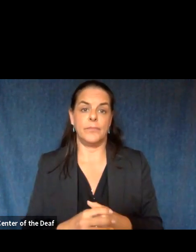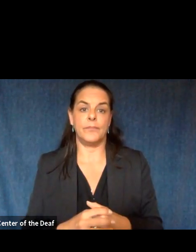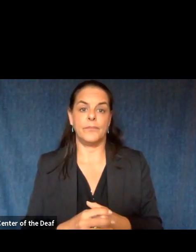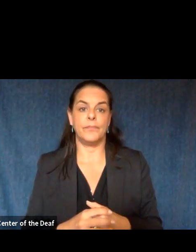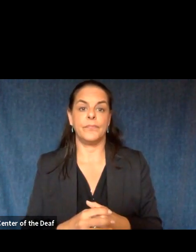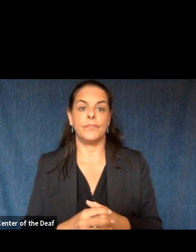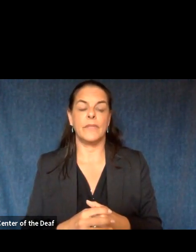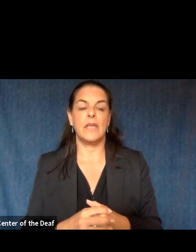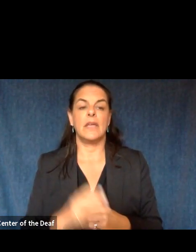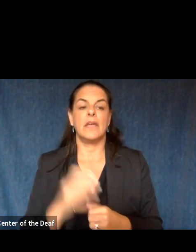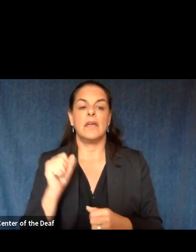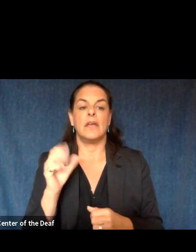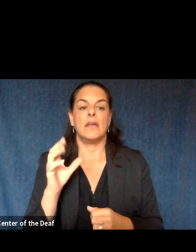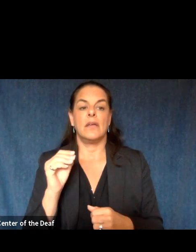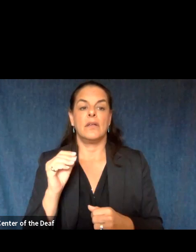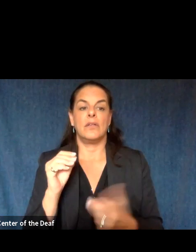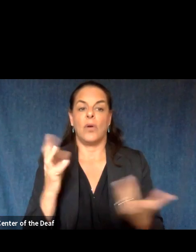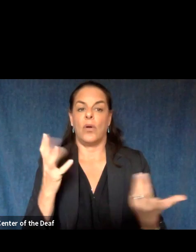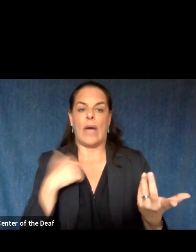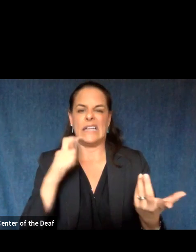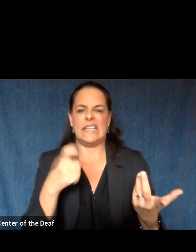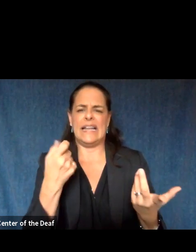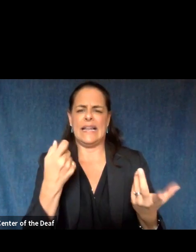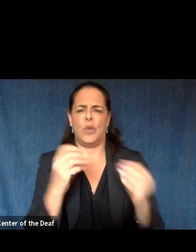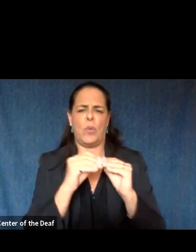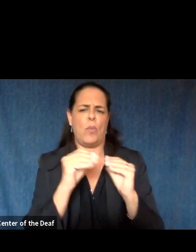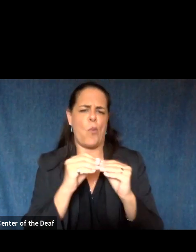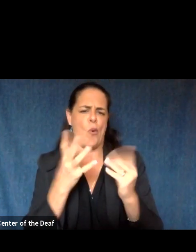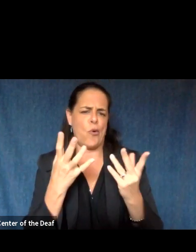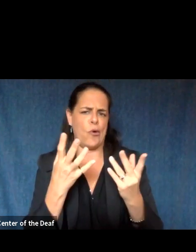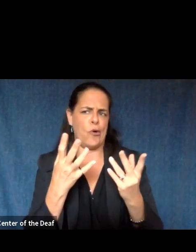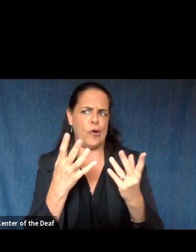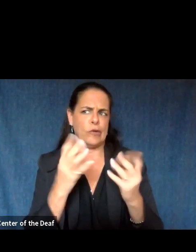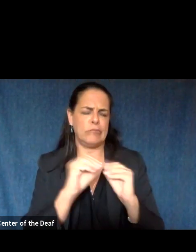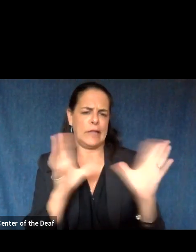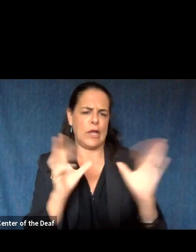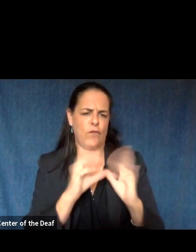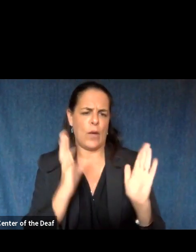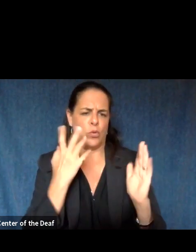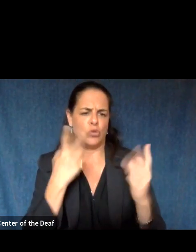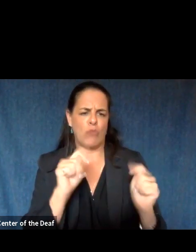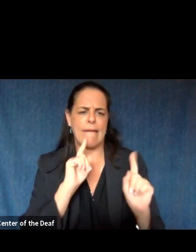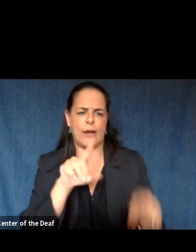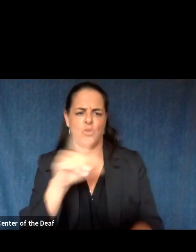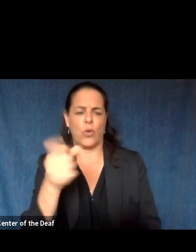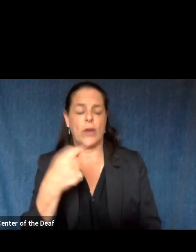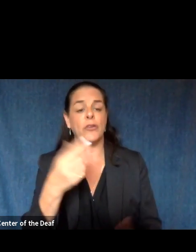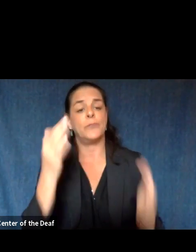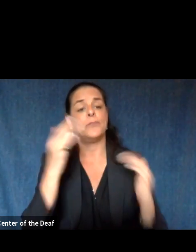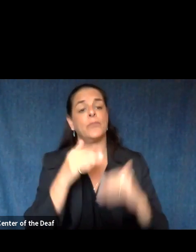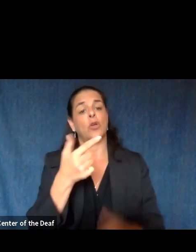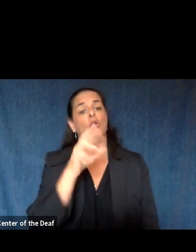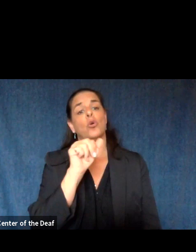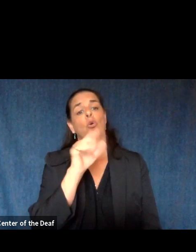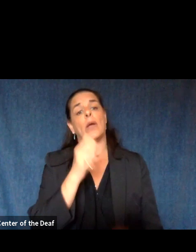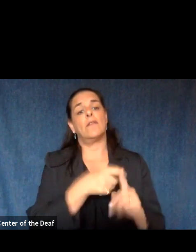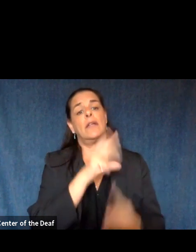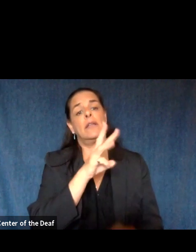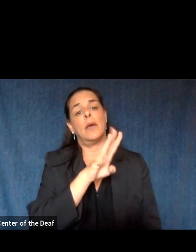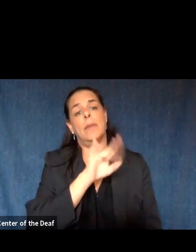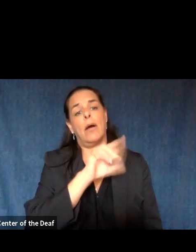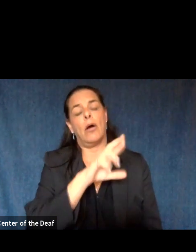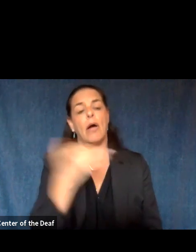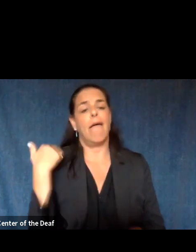And so if I just need a little more context, Vincent, and I'll try to answer your question. From Grace with WBIR, last night,